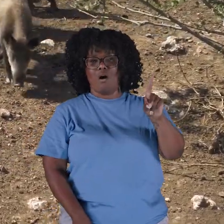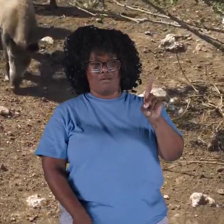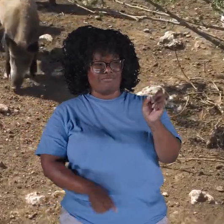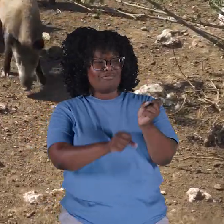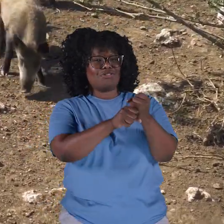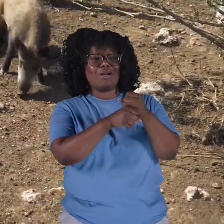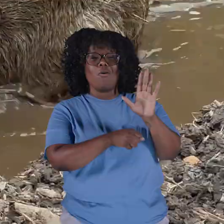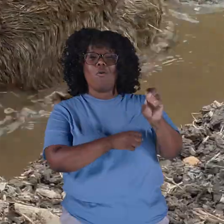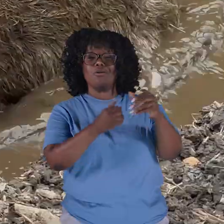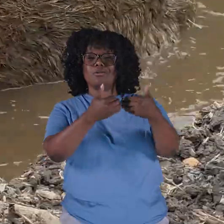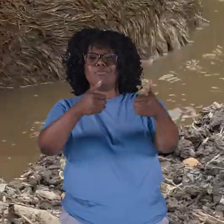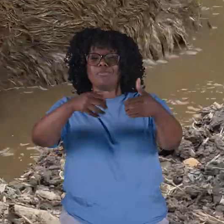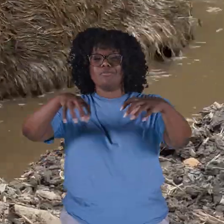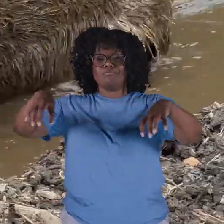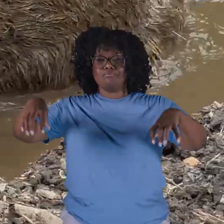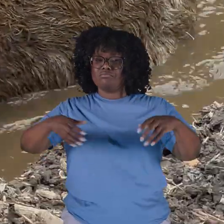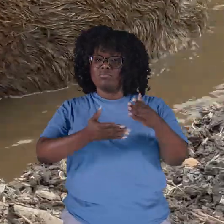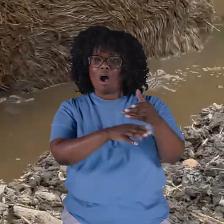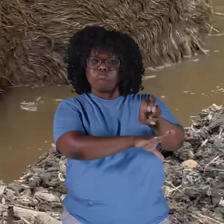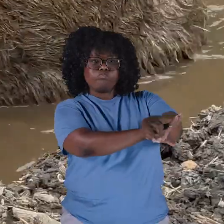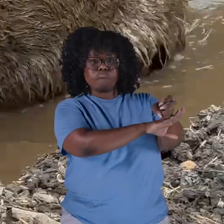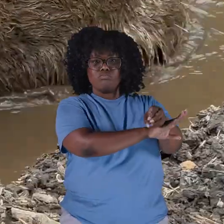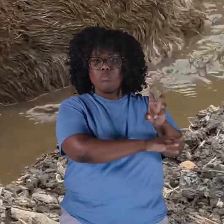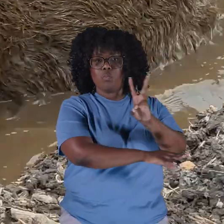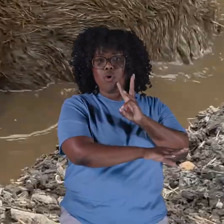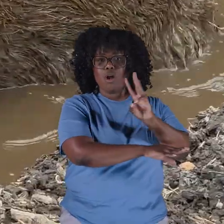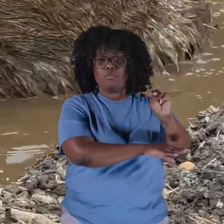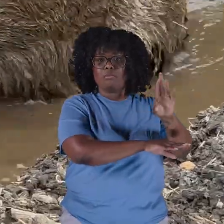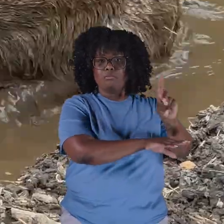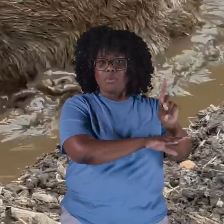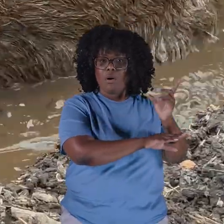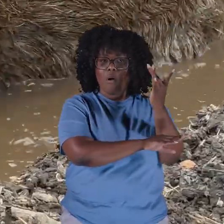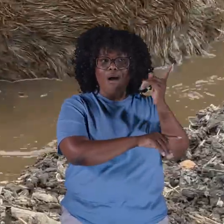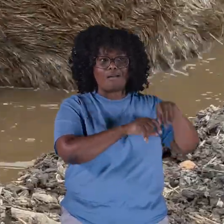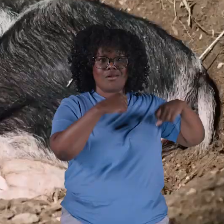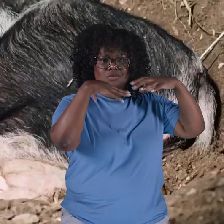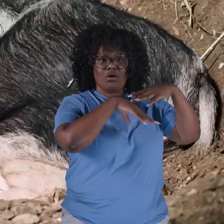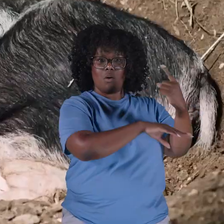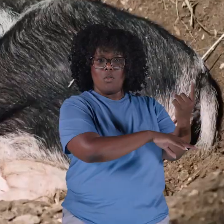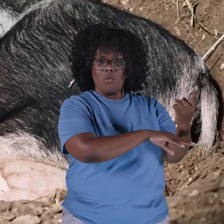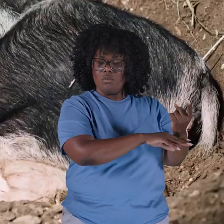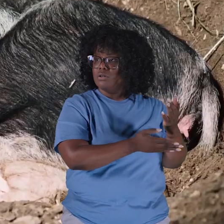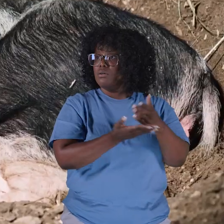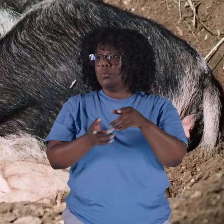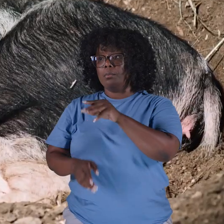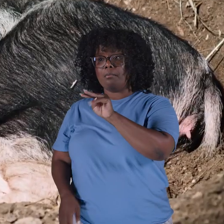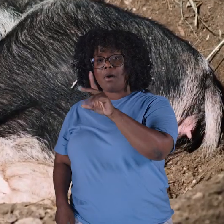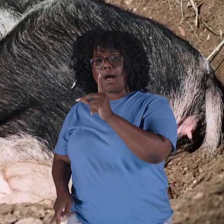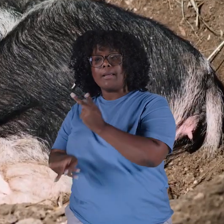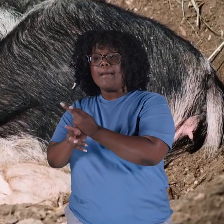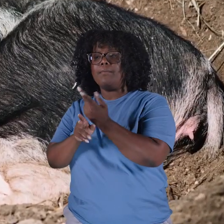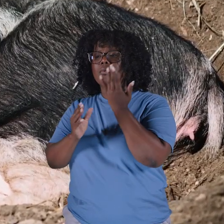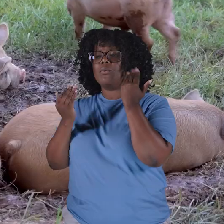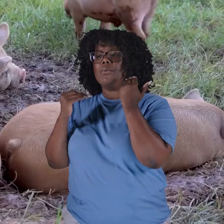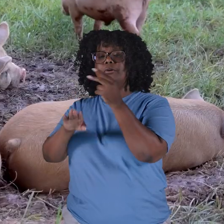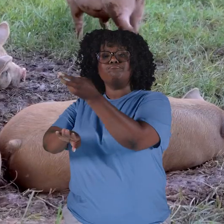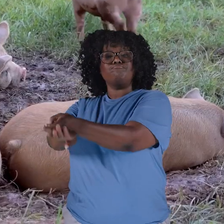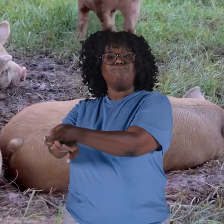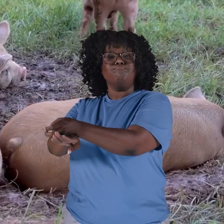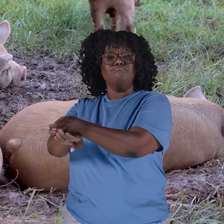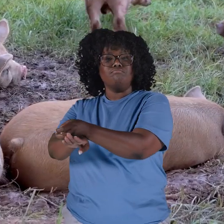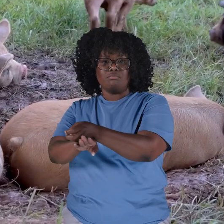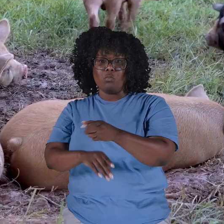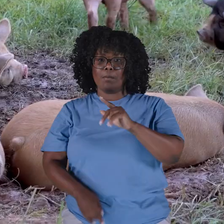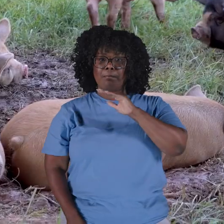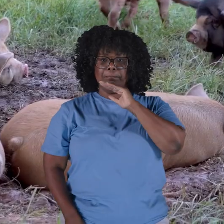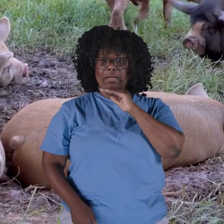areas. They only roll in mud because they cannot sweat, and mud keeps them cool. When given